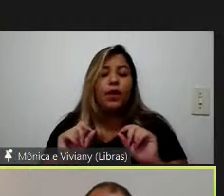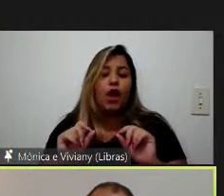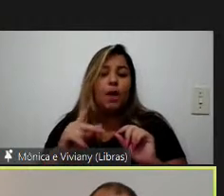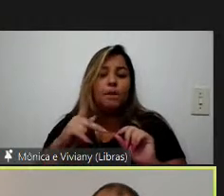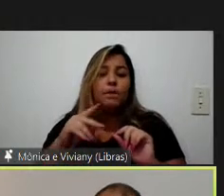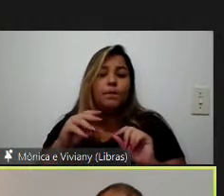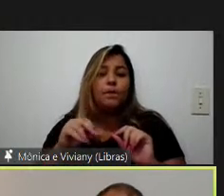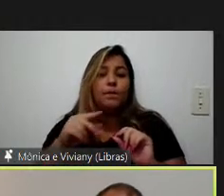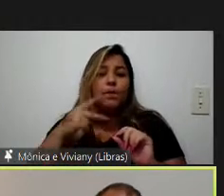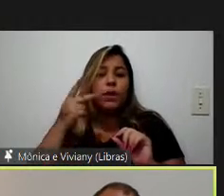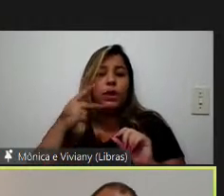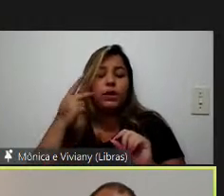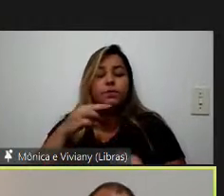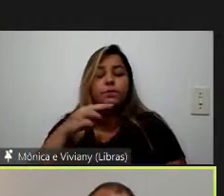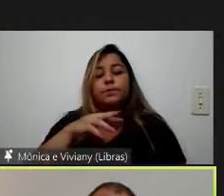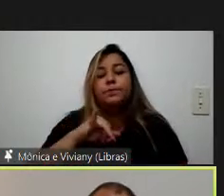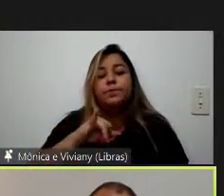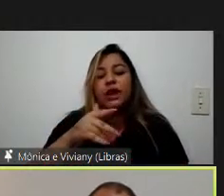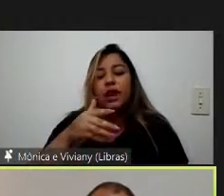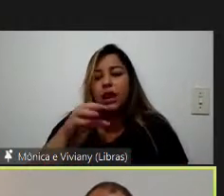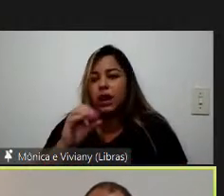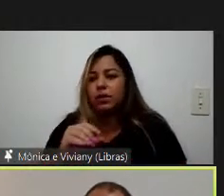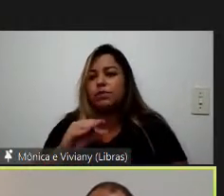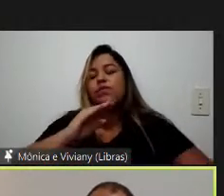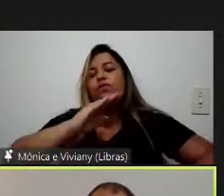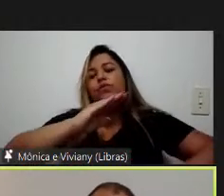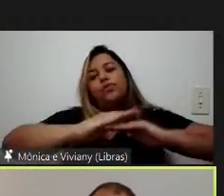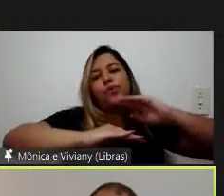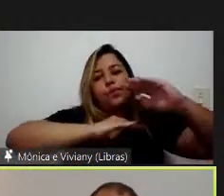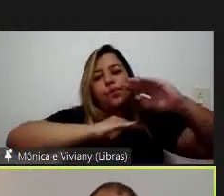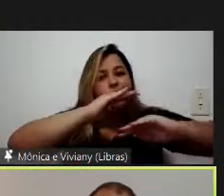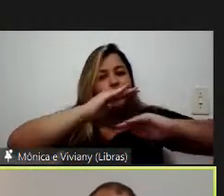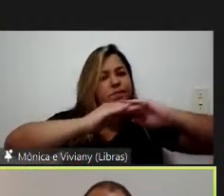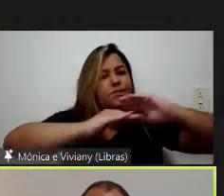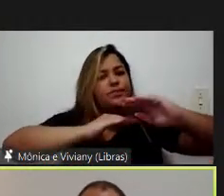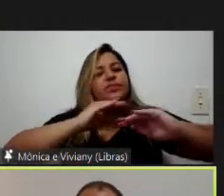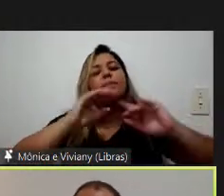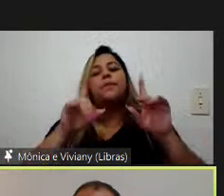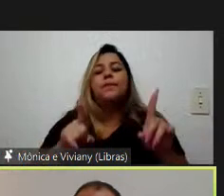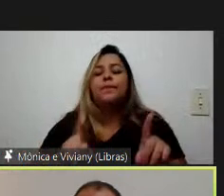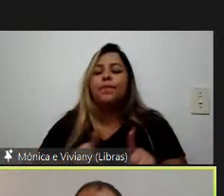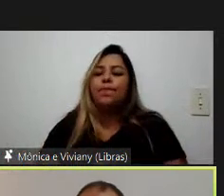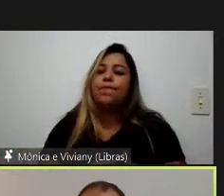which includes a number of measures. For example, just to give you an idea,